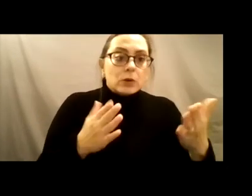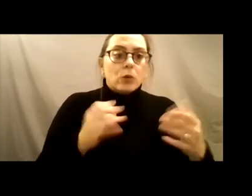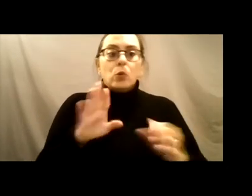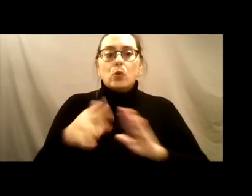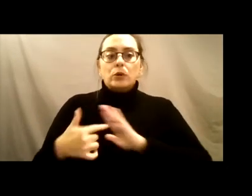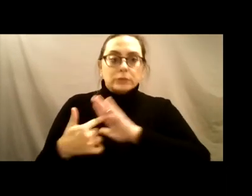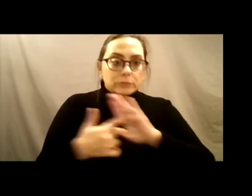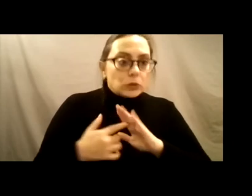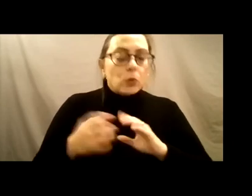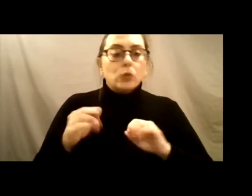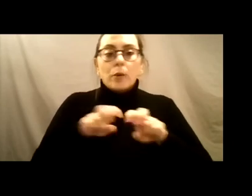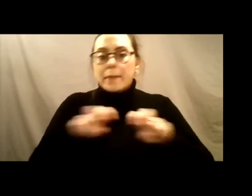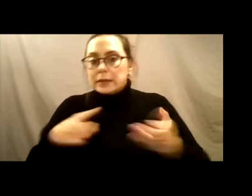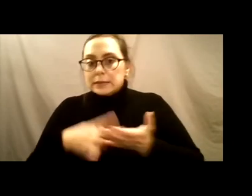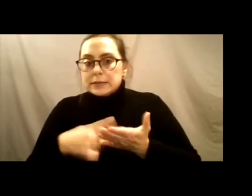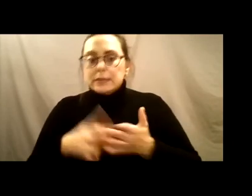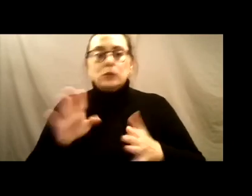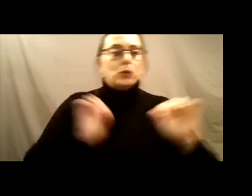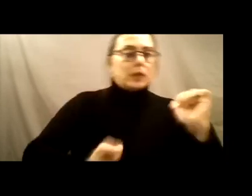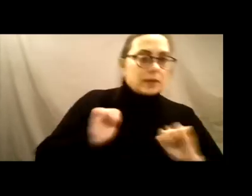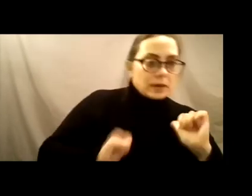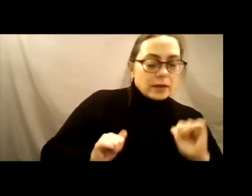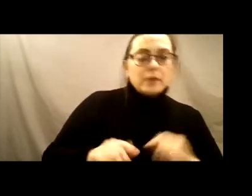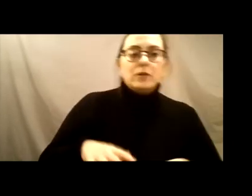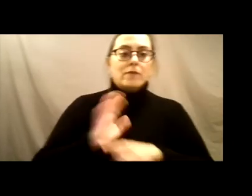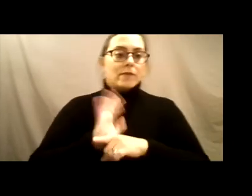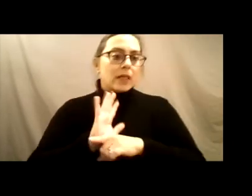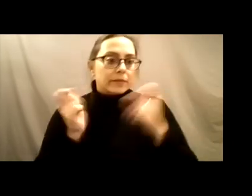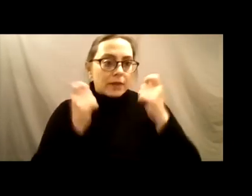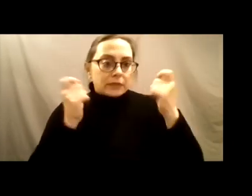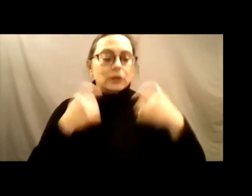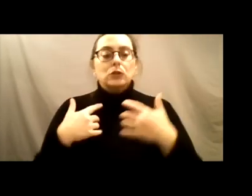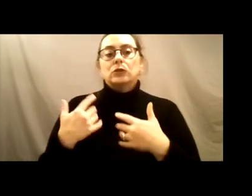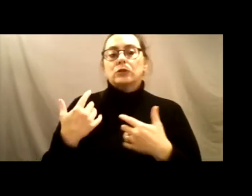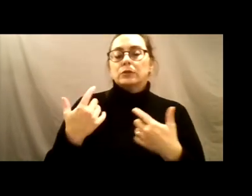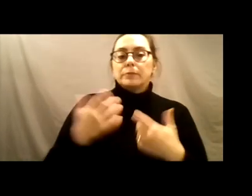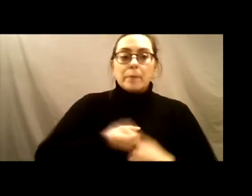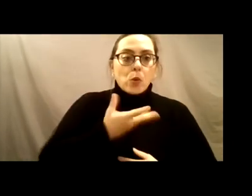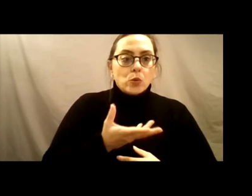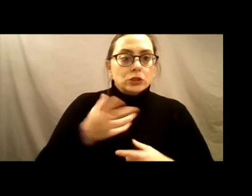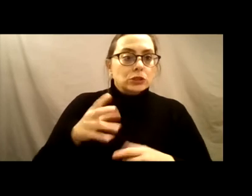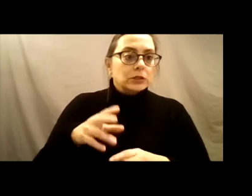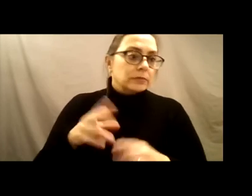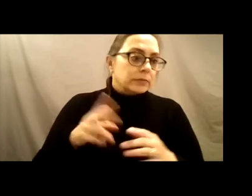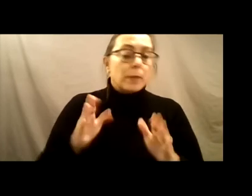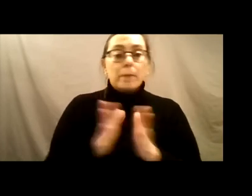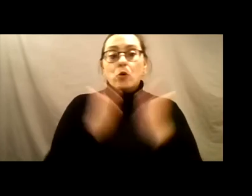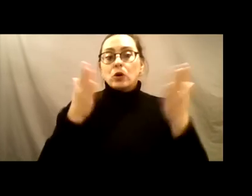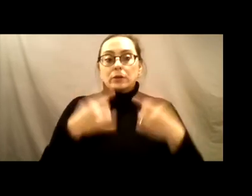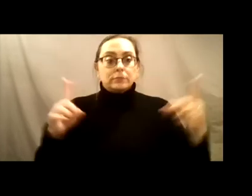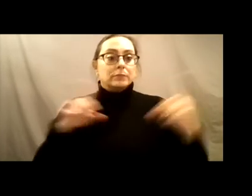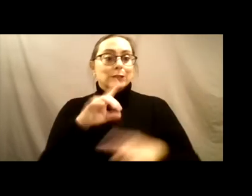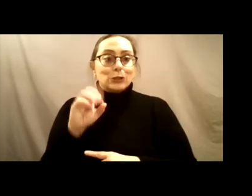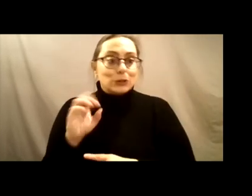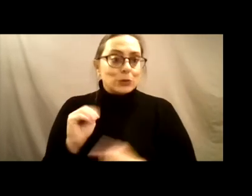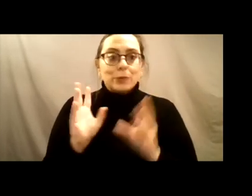panel discussions, your theater performances, your film festivals, screenings, poetry readings, book launches, Zoom meetings,